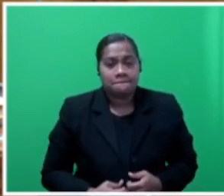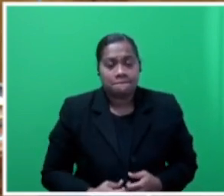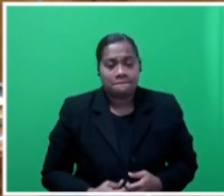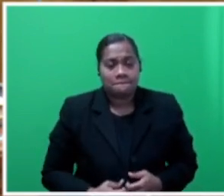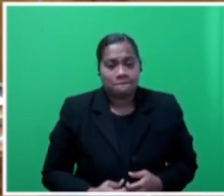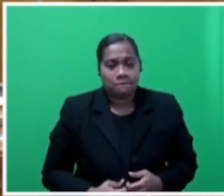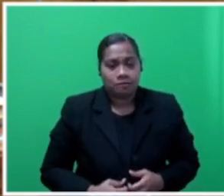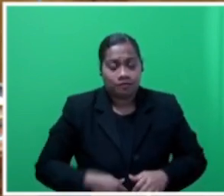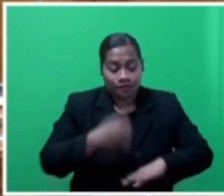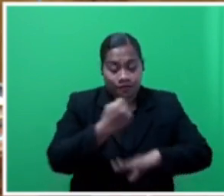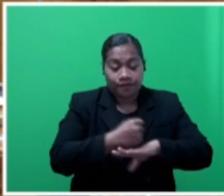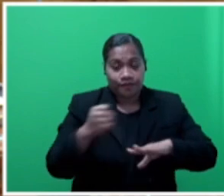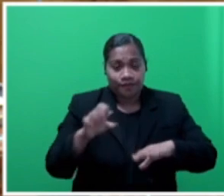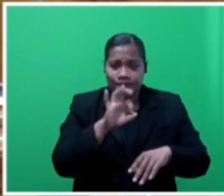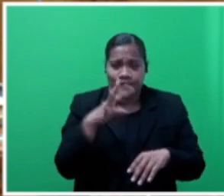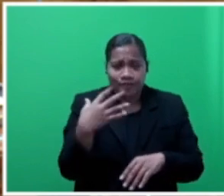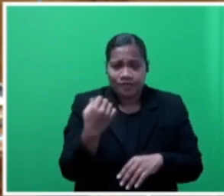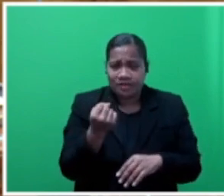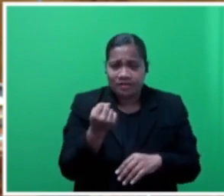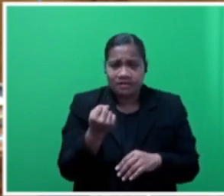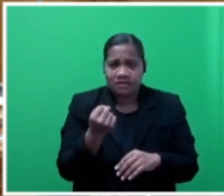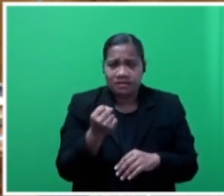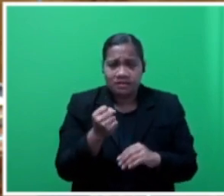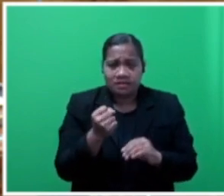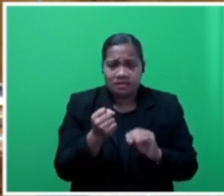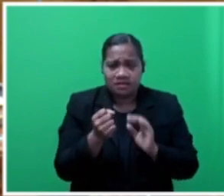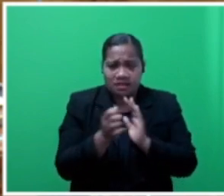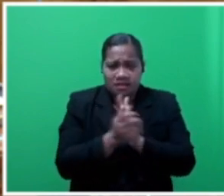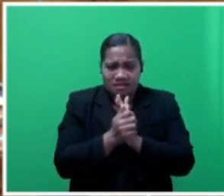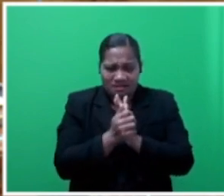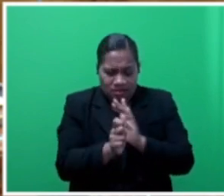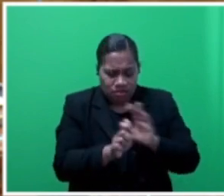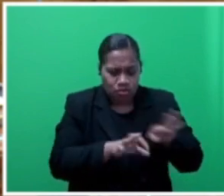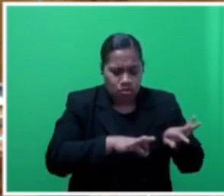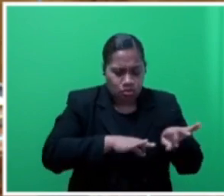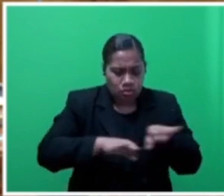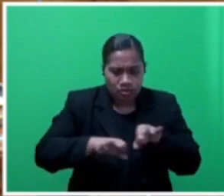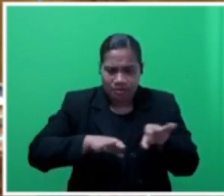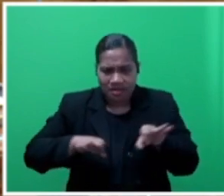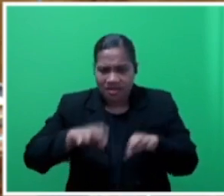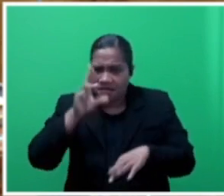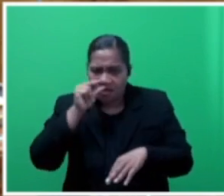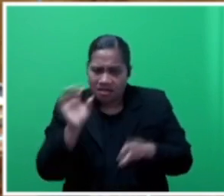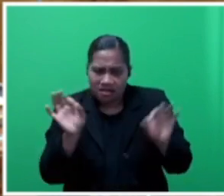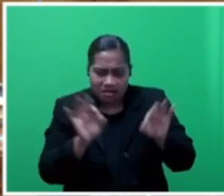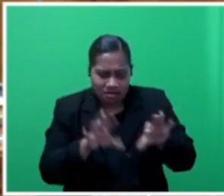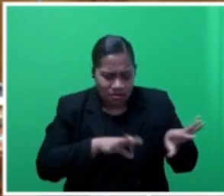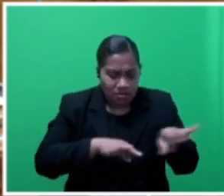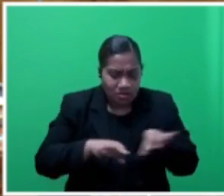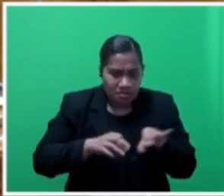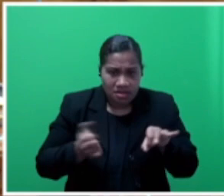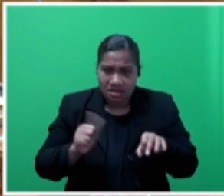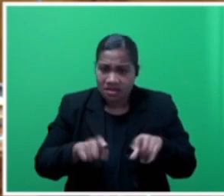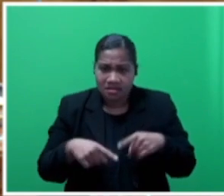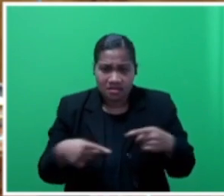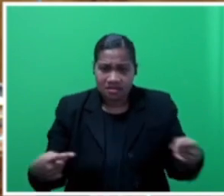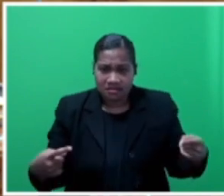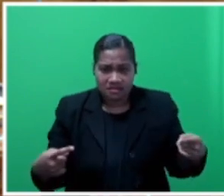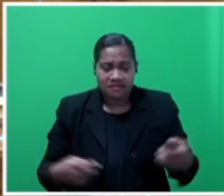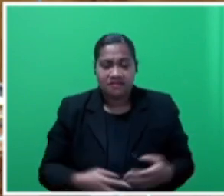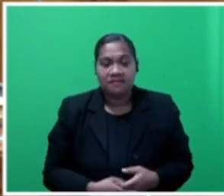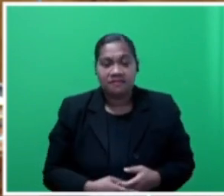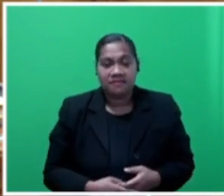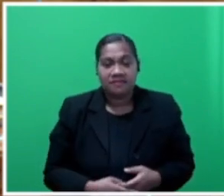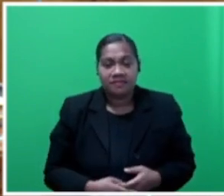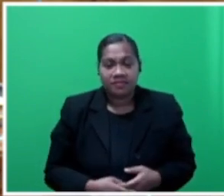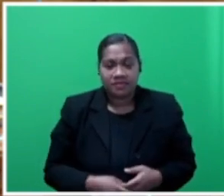ability to properly plan anything. It has grossly failed in its efforts to effectively lay out its